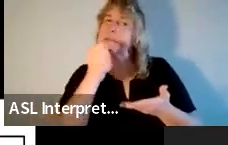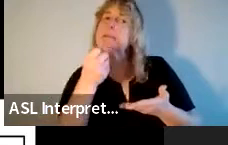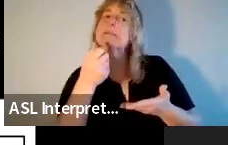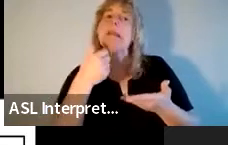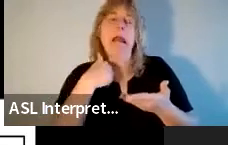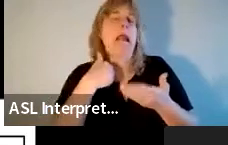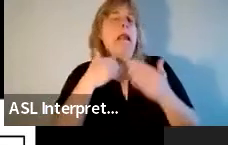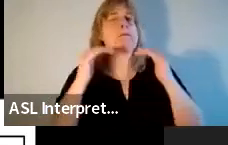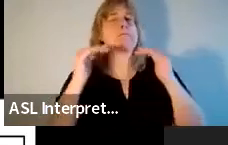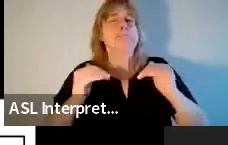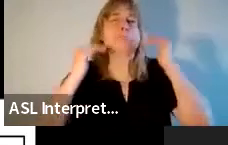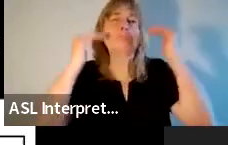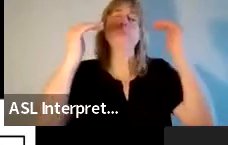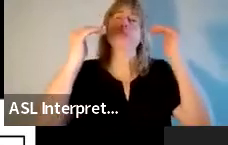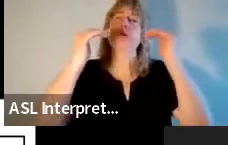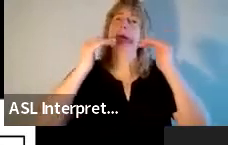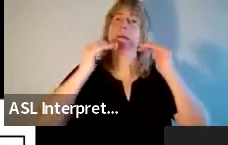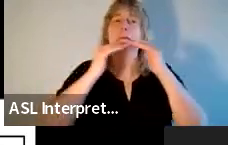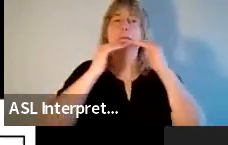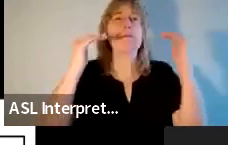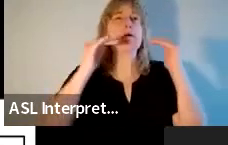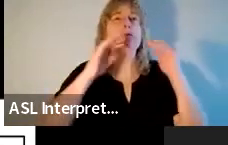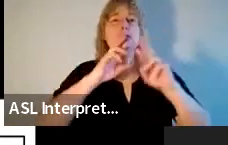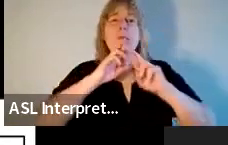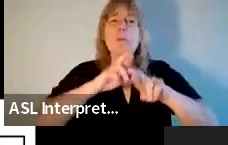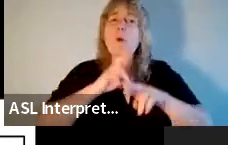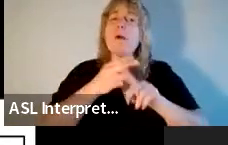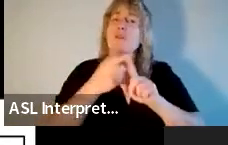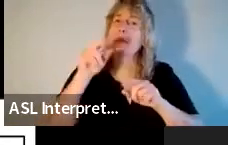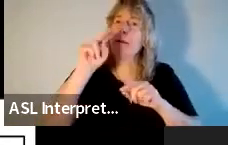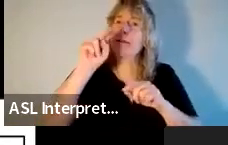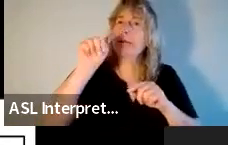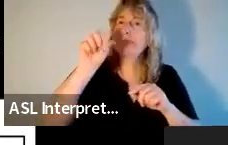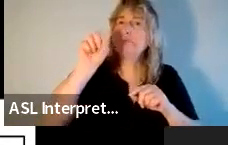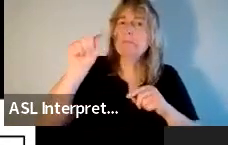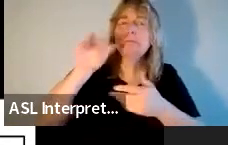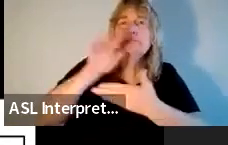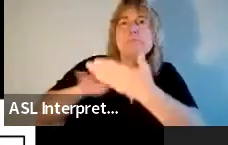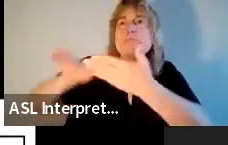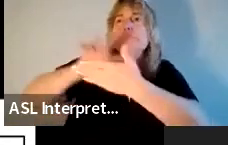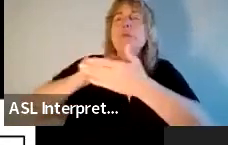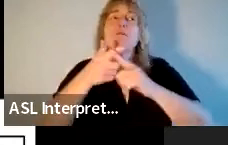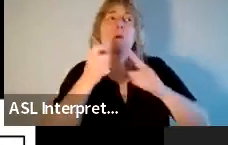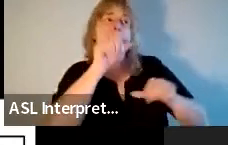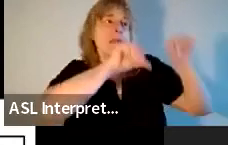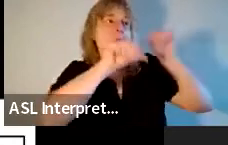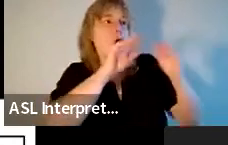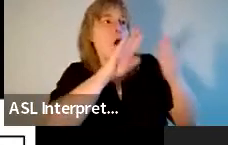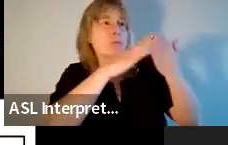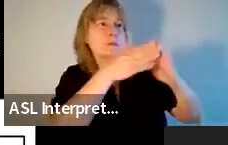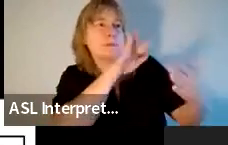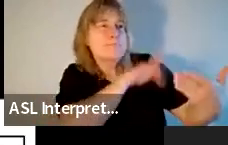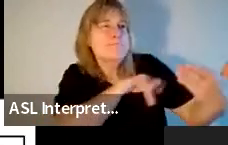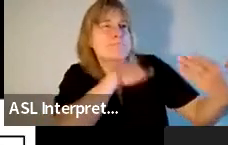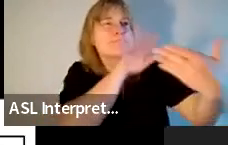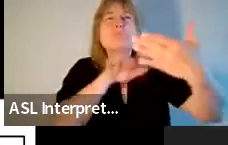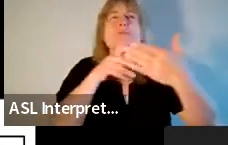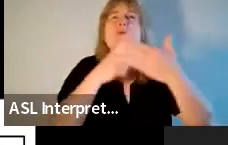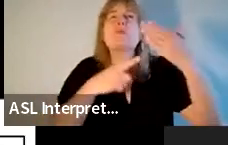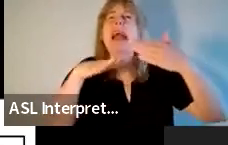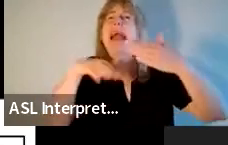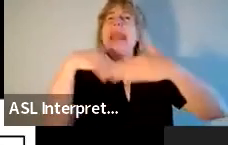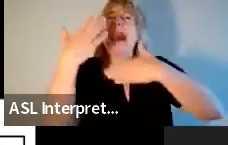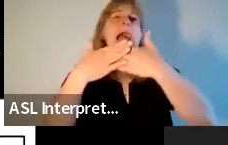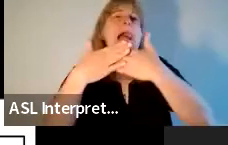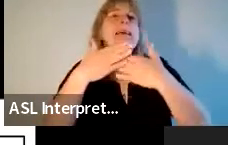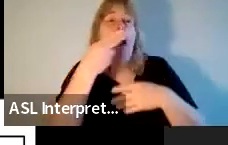NASA studies, and in the scientific community of what the next big thing might be after Hubble. And in those days, we